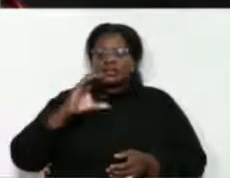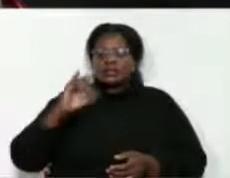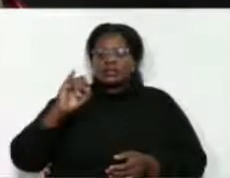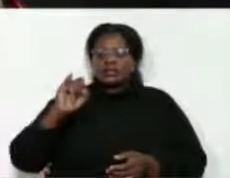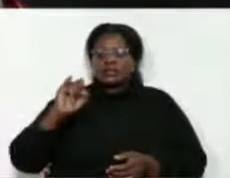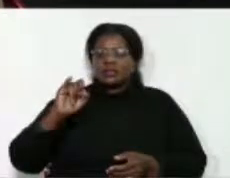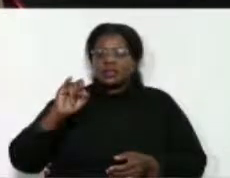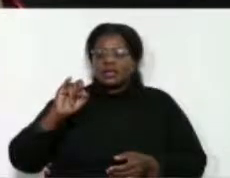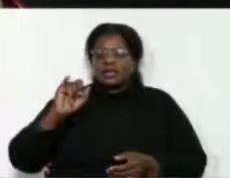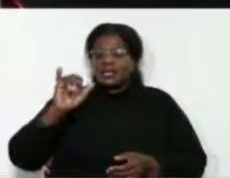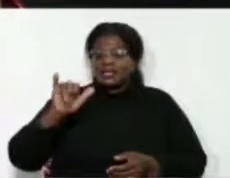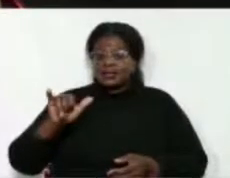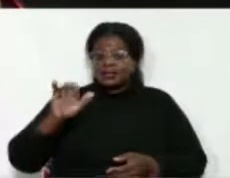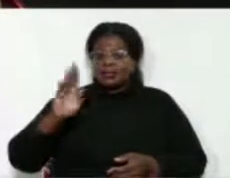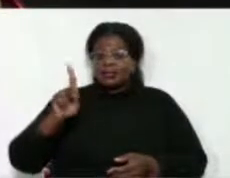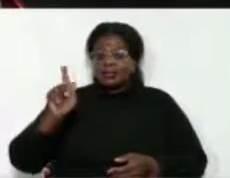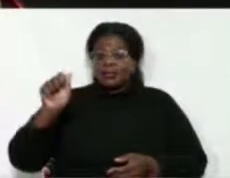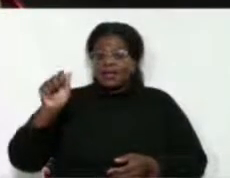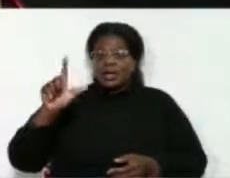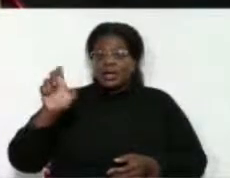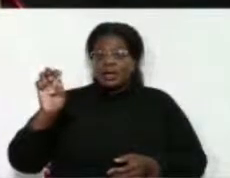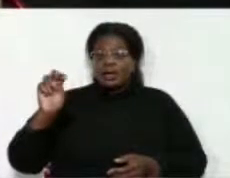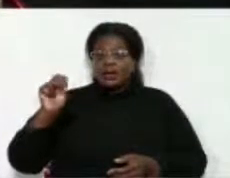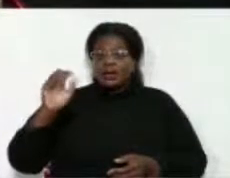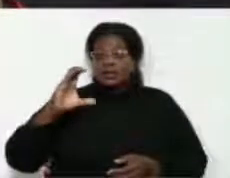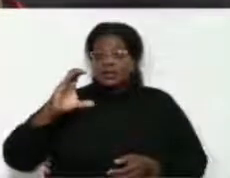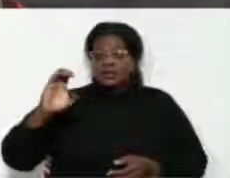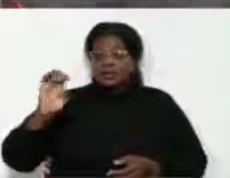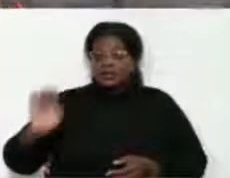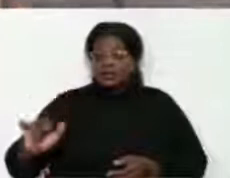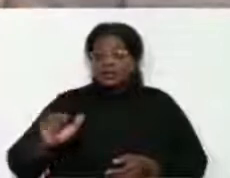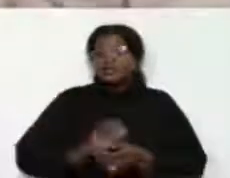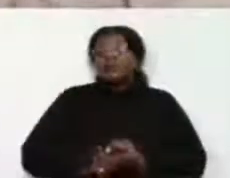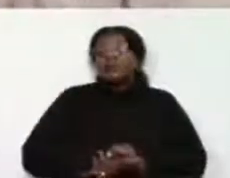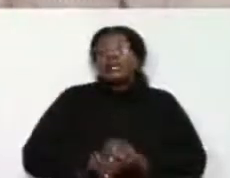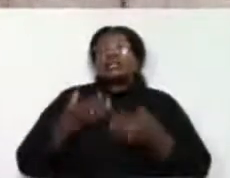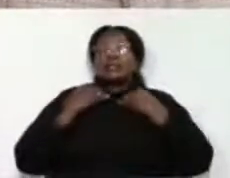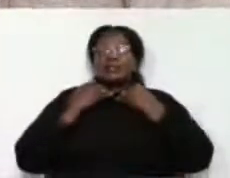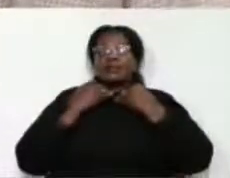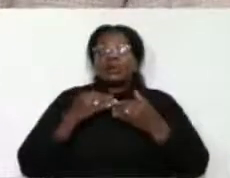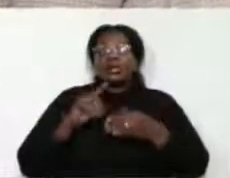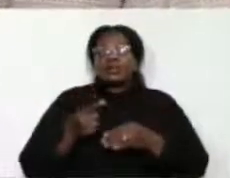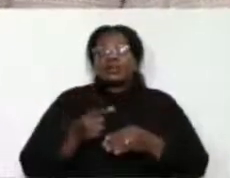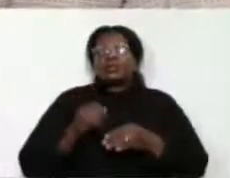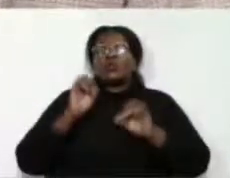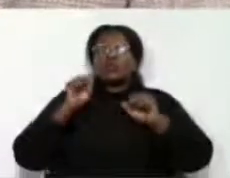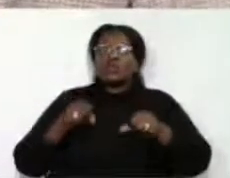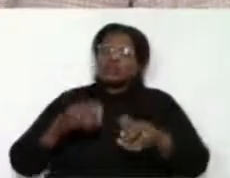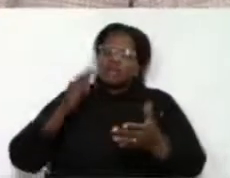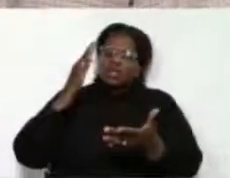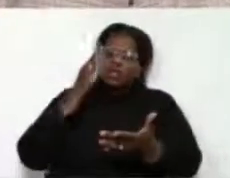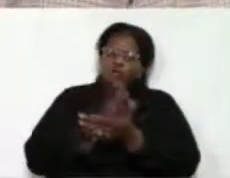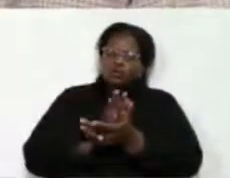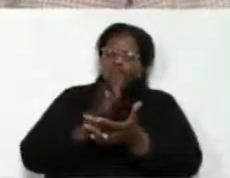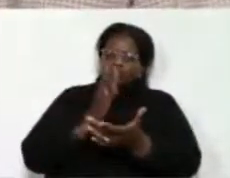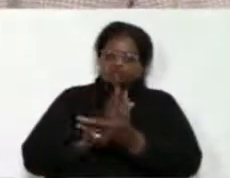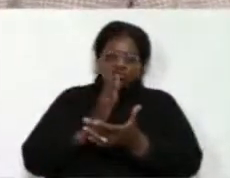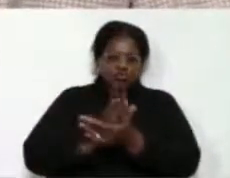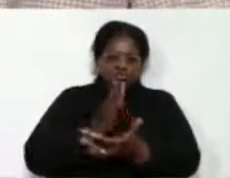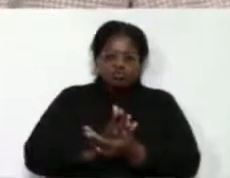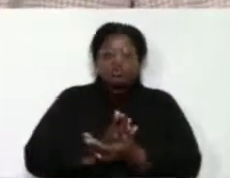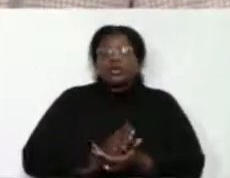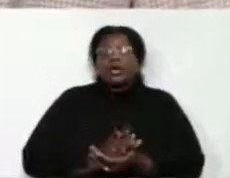somewhere between these two, maybe, is your commitment, transparency, you're open, you have to be honest that I'm having some issues at home,